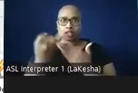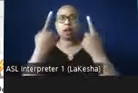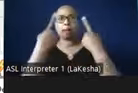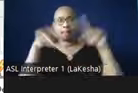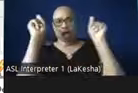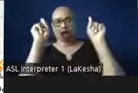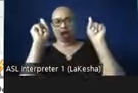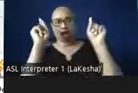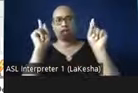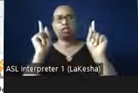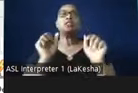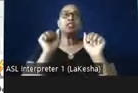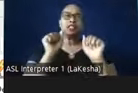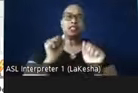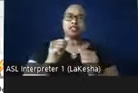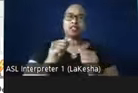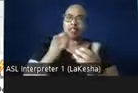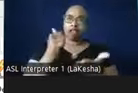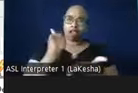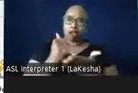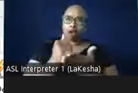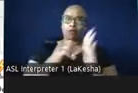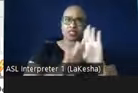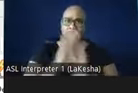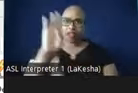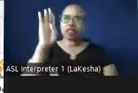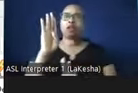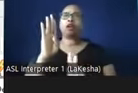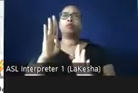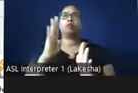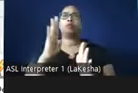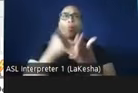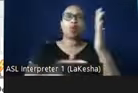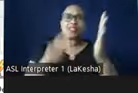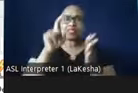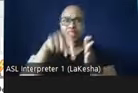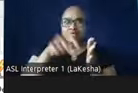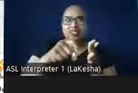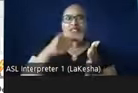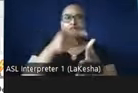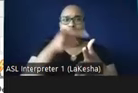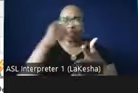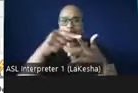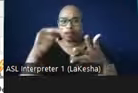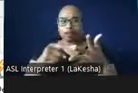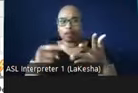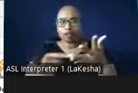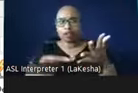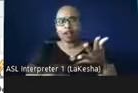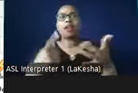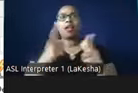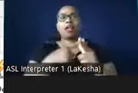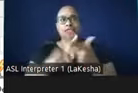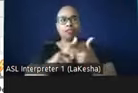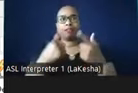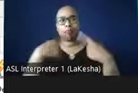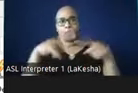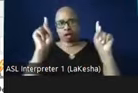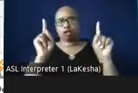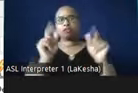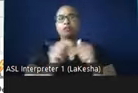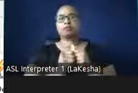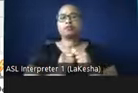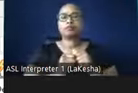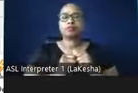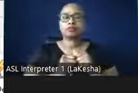criteria and had a strategy for how to acquire the larger projects. And then we did the same thing at the other scale. I don't know if